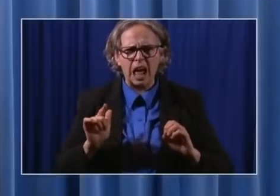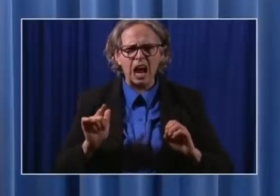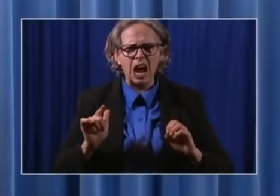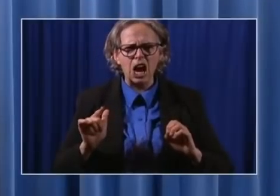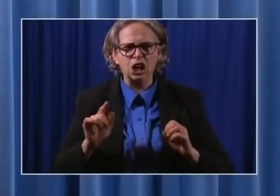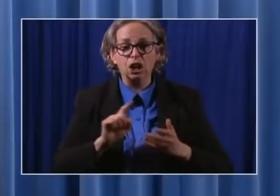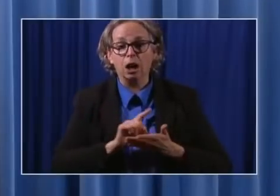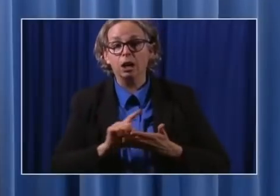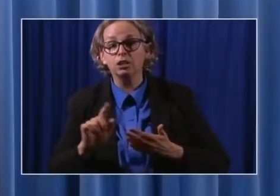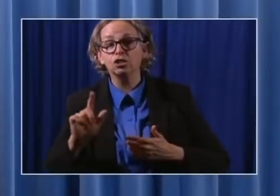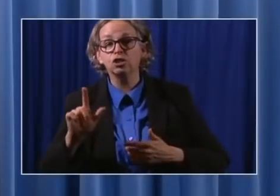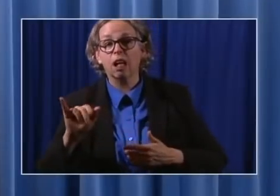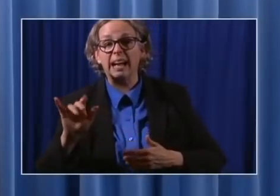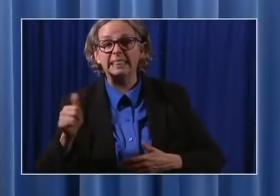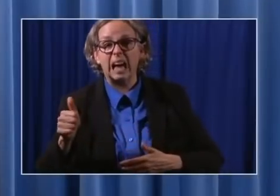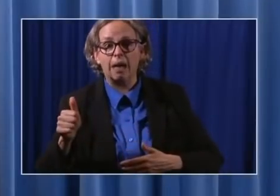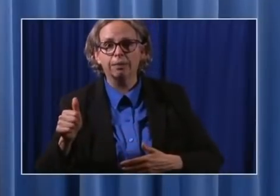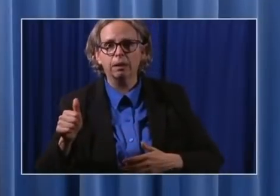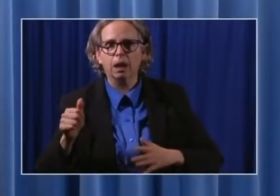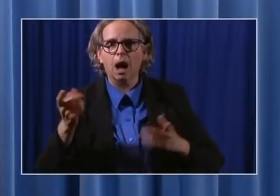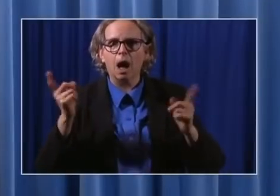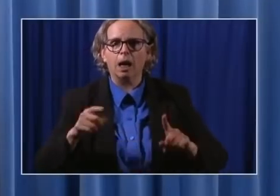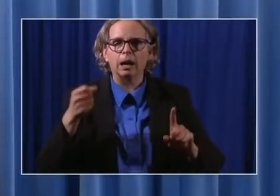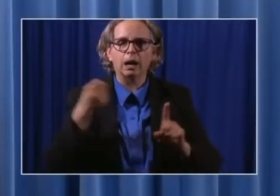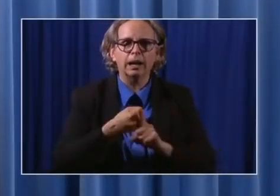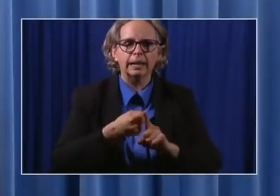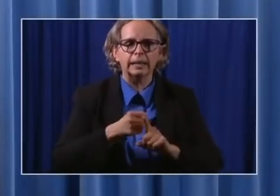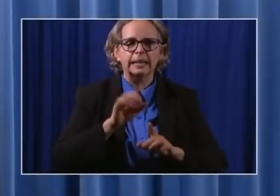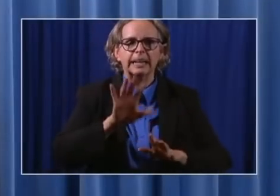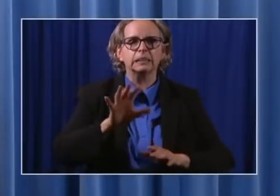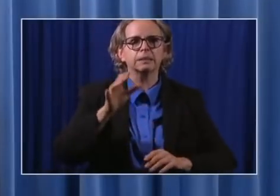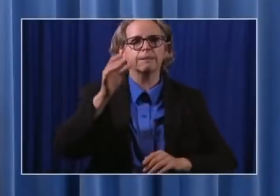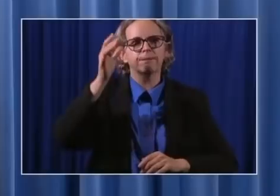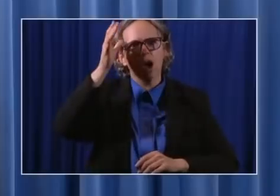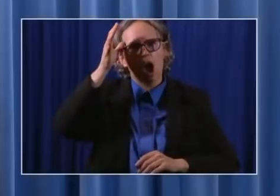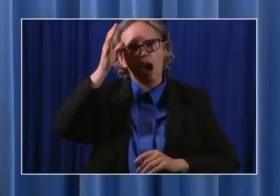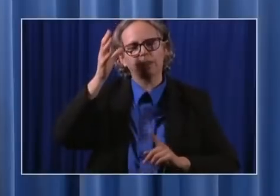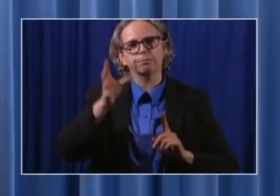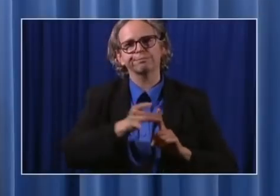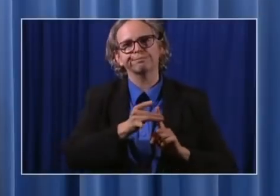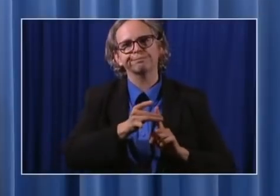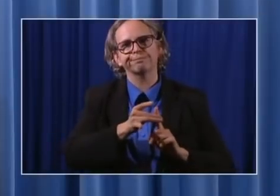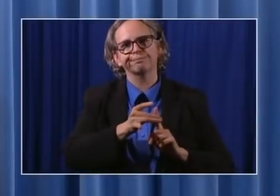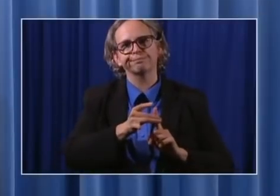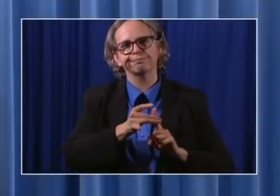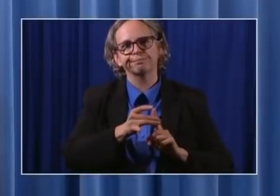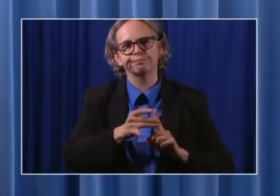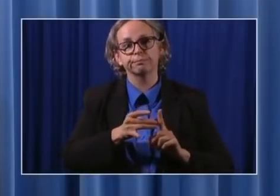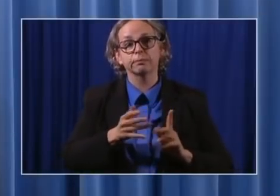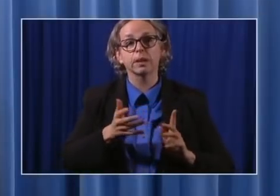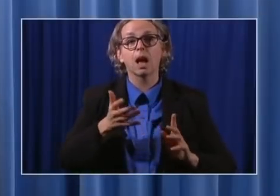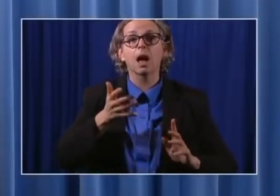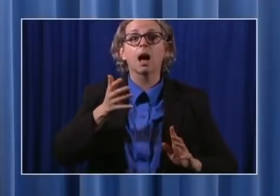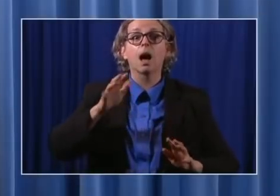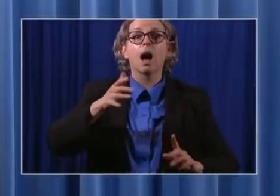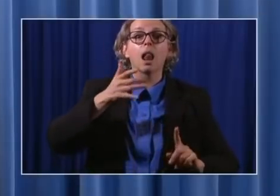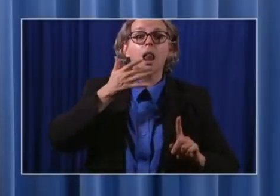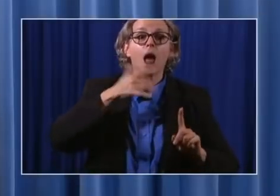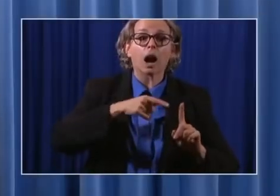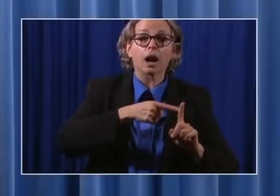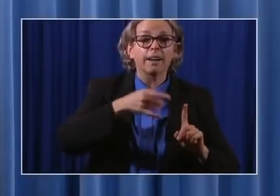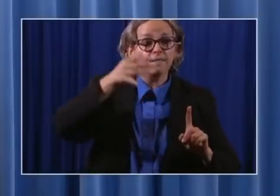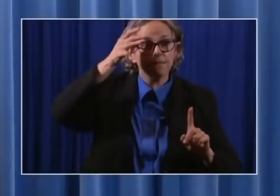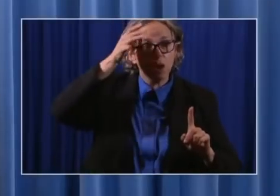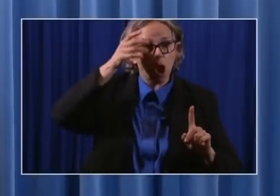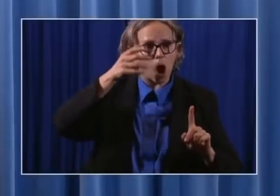school, tested positive for the virus. Fortunately, the dad was very strict about social distancing, was very, very